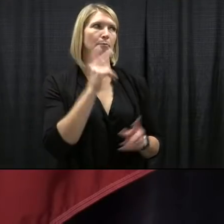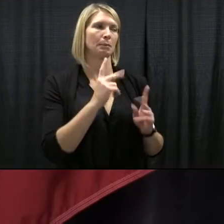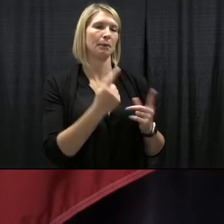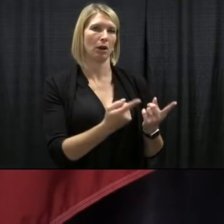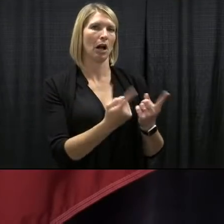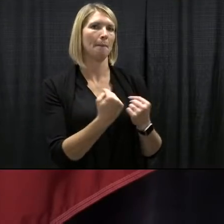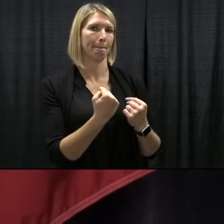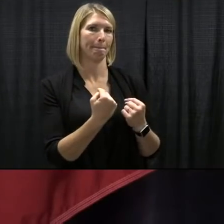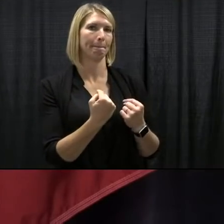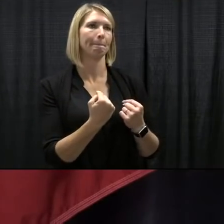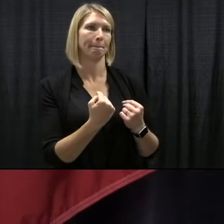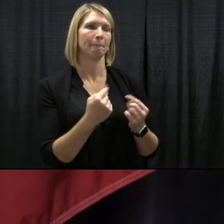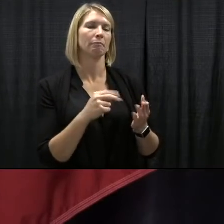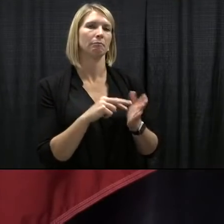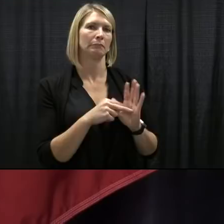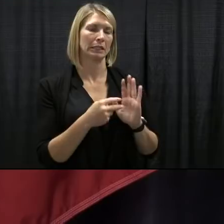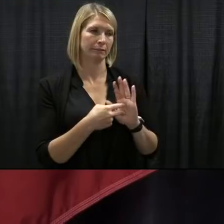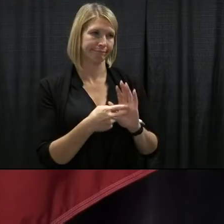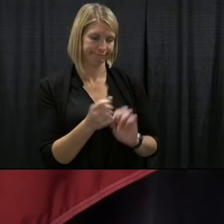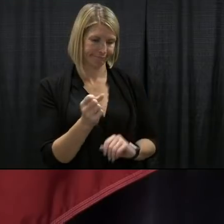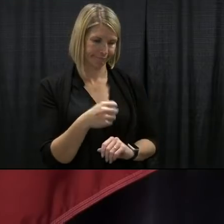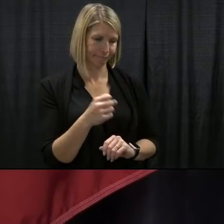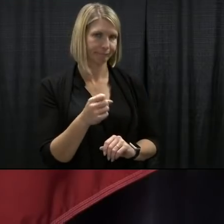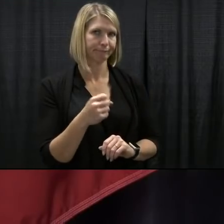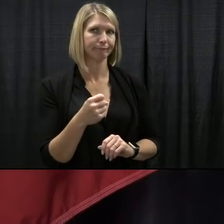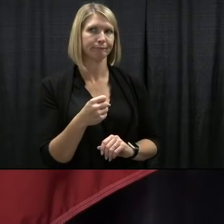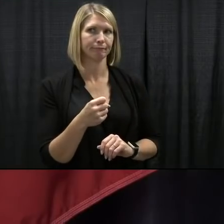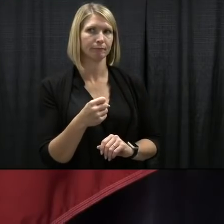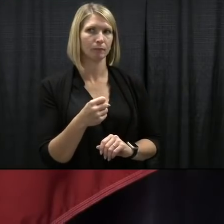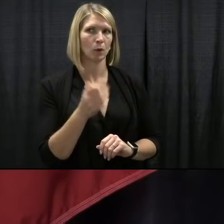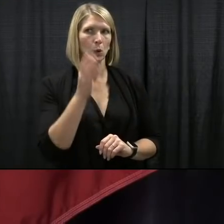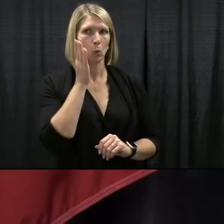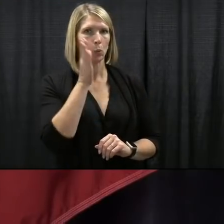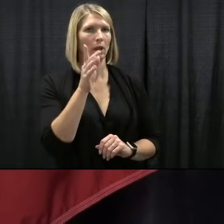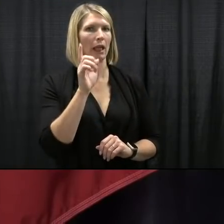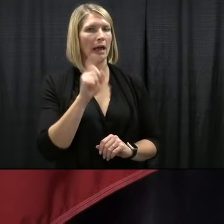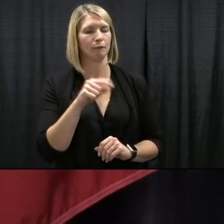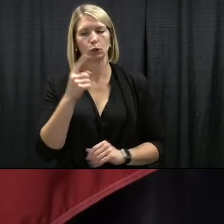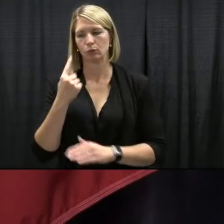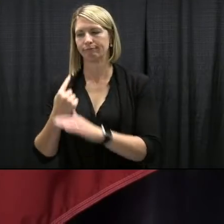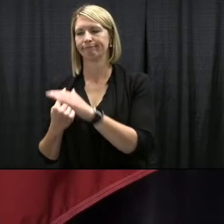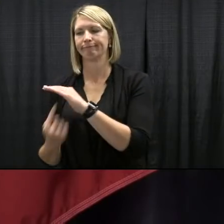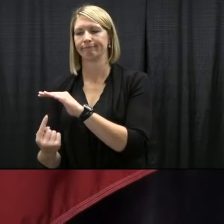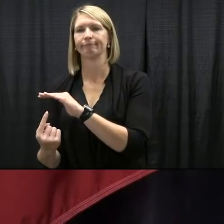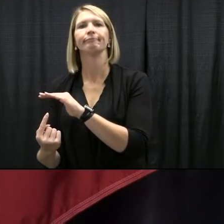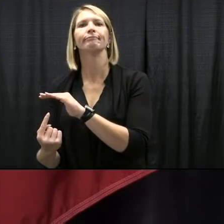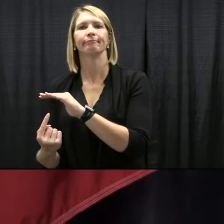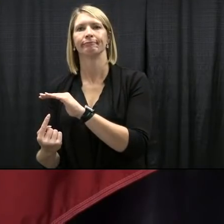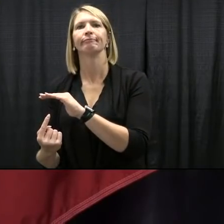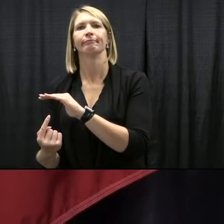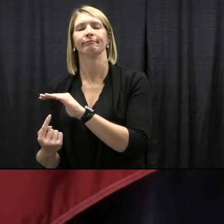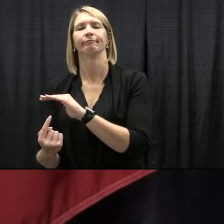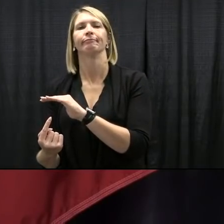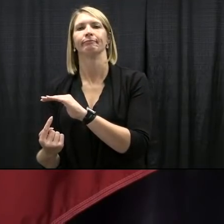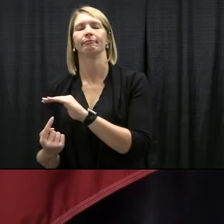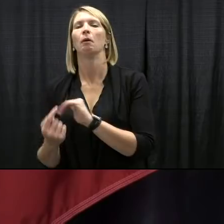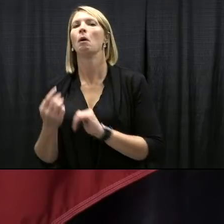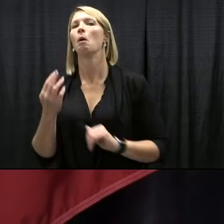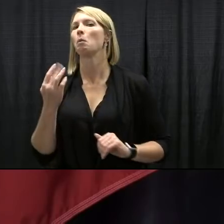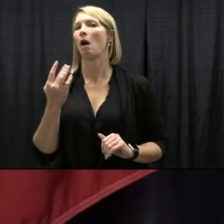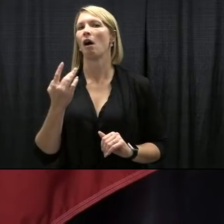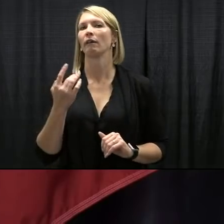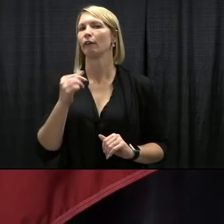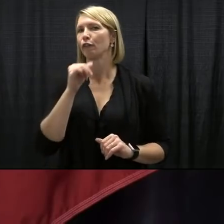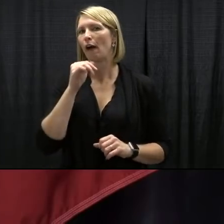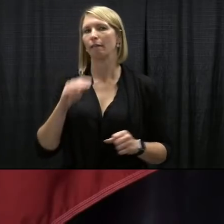past, then they will, as partially vaccinated, they would be grouped in with the unvaccinated group, given what we know about Delta. So they would